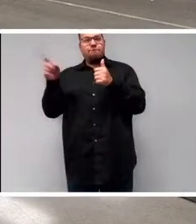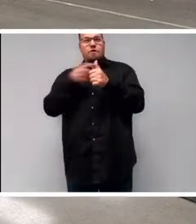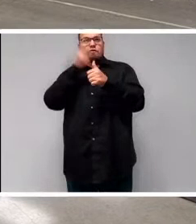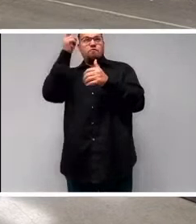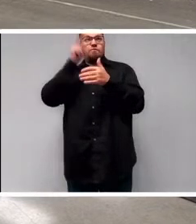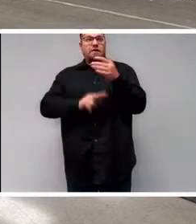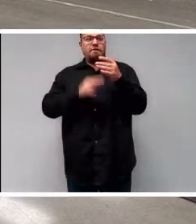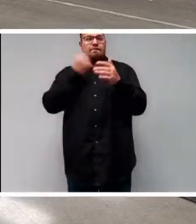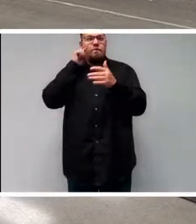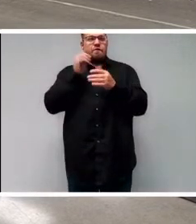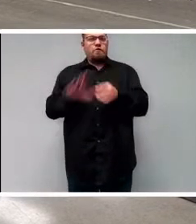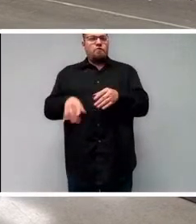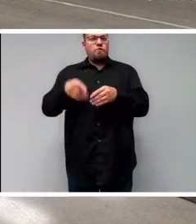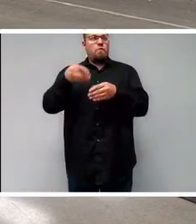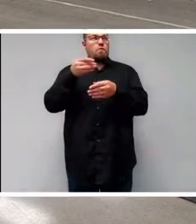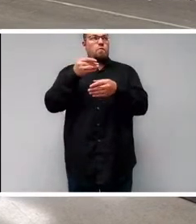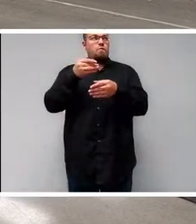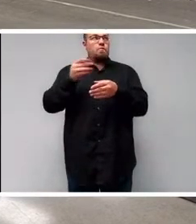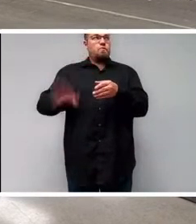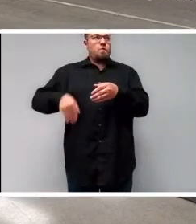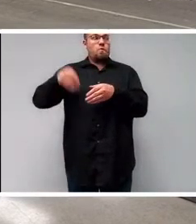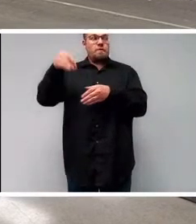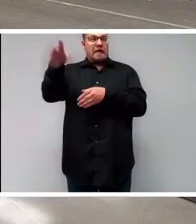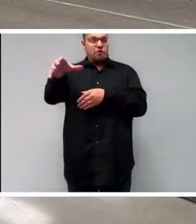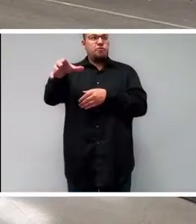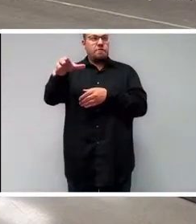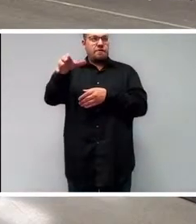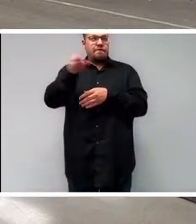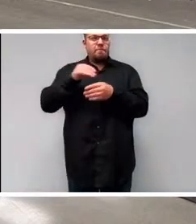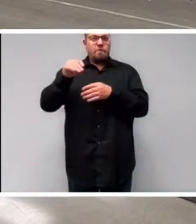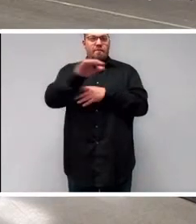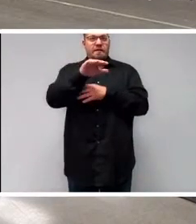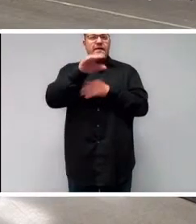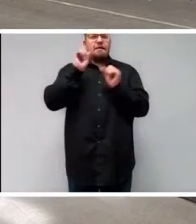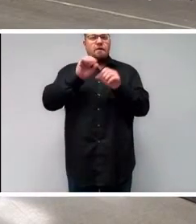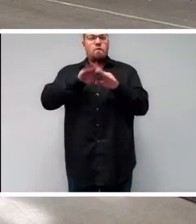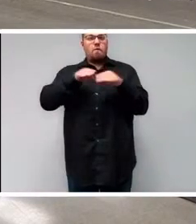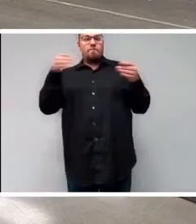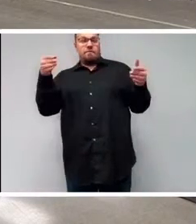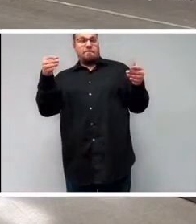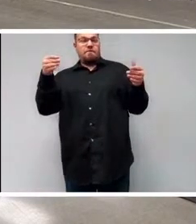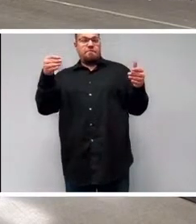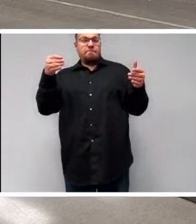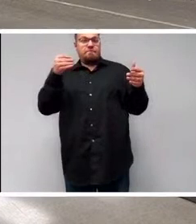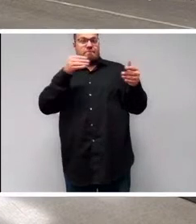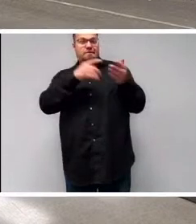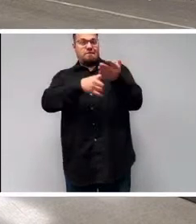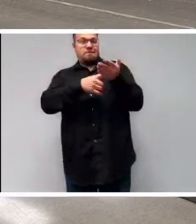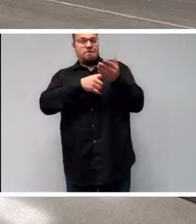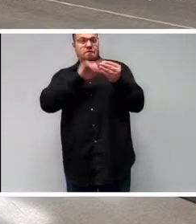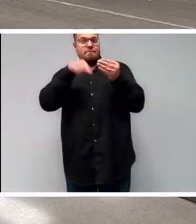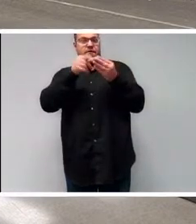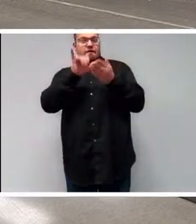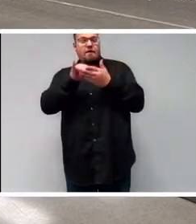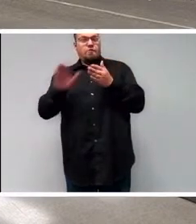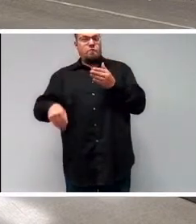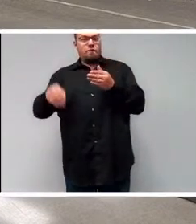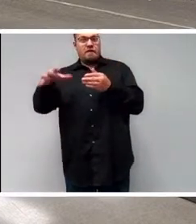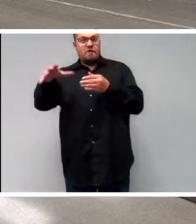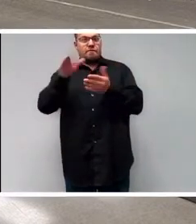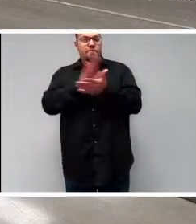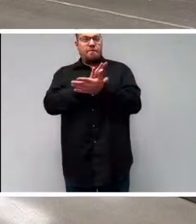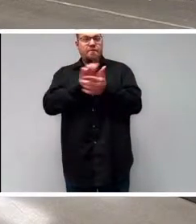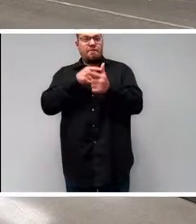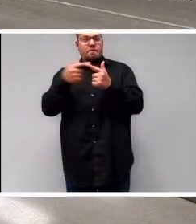For the donation of the property so that we can open it up for discussion about the donation document. Thank and then you. We'll close